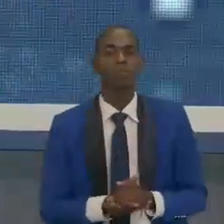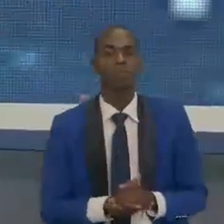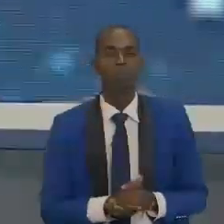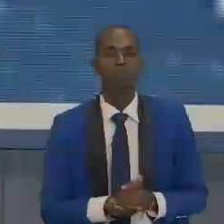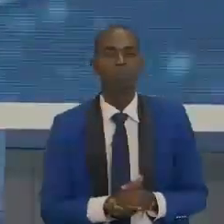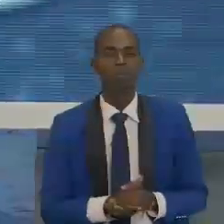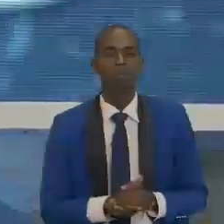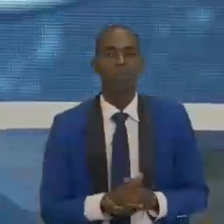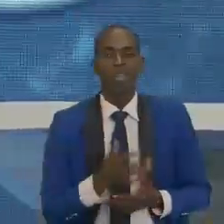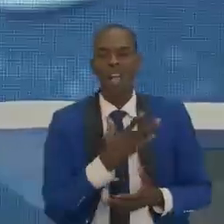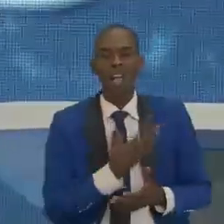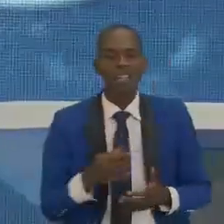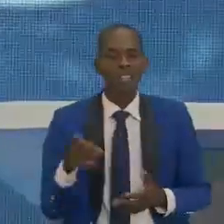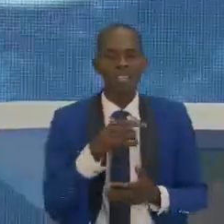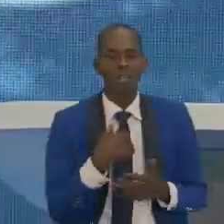And they have known surely.